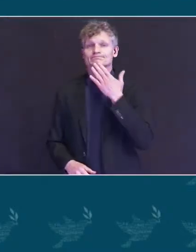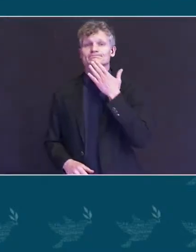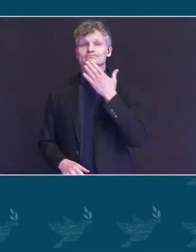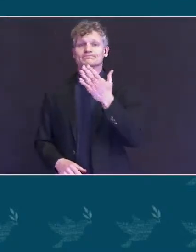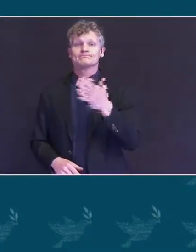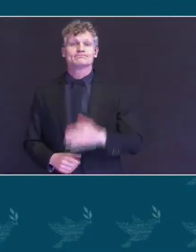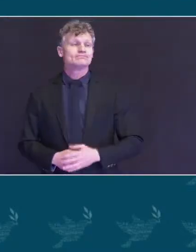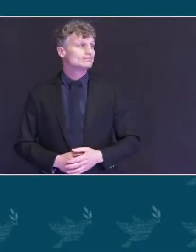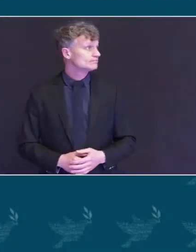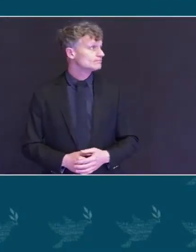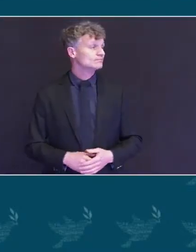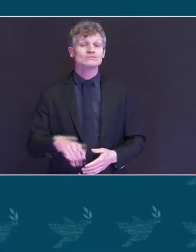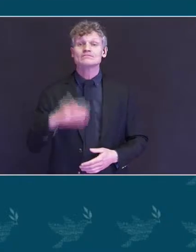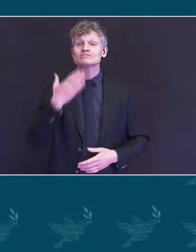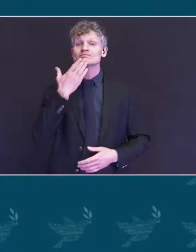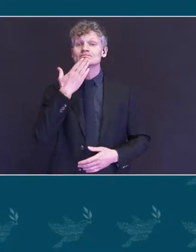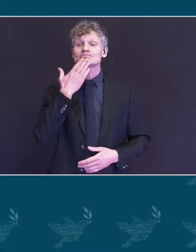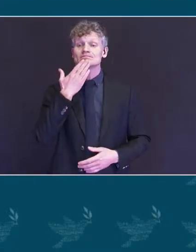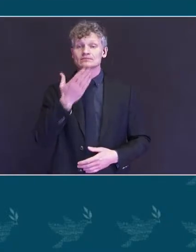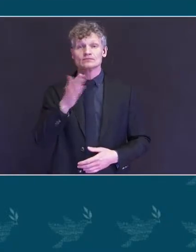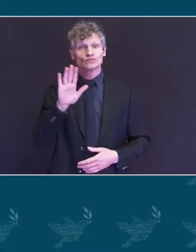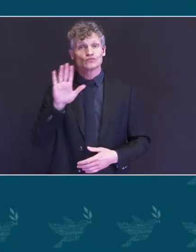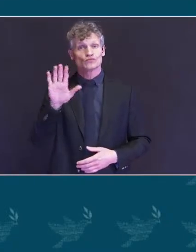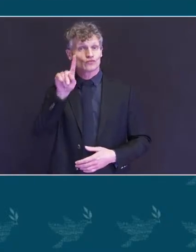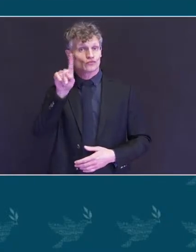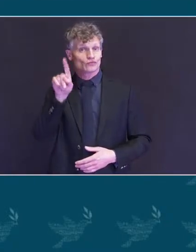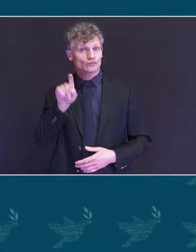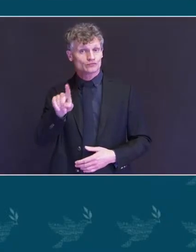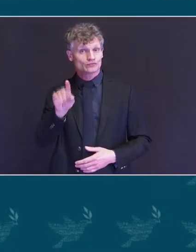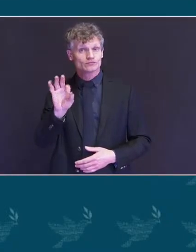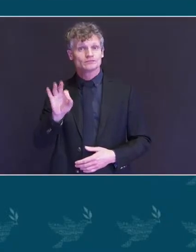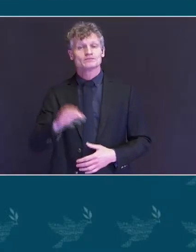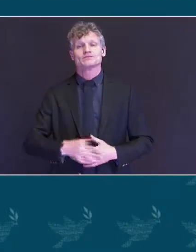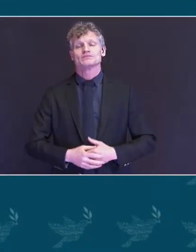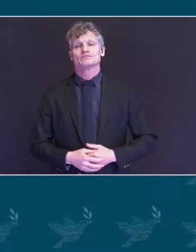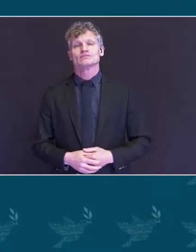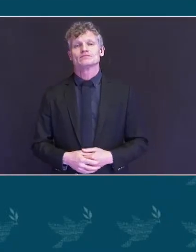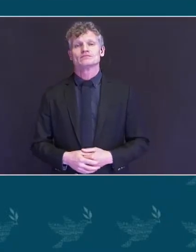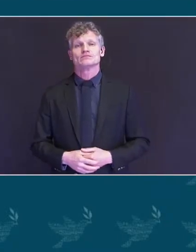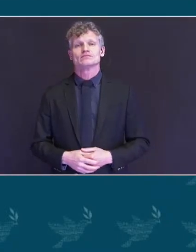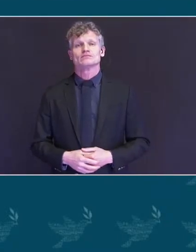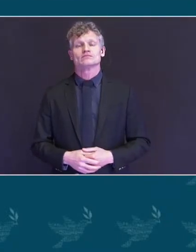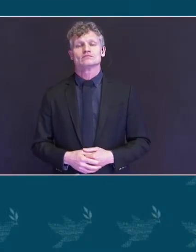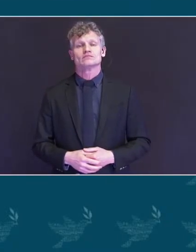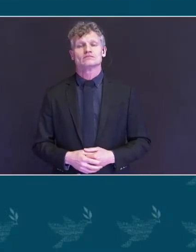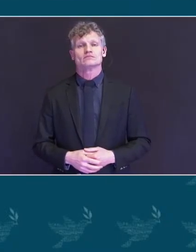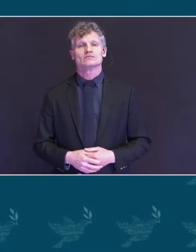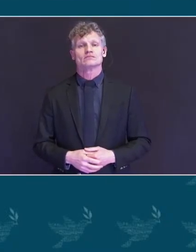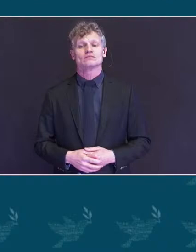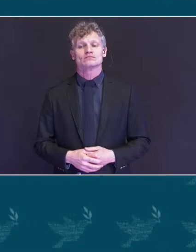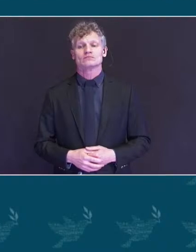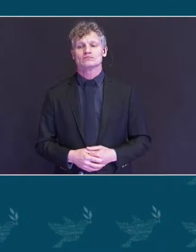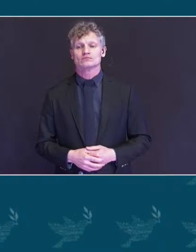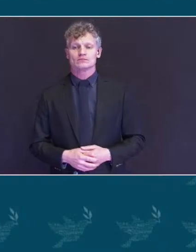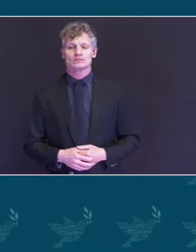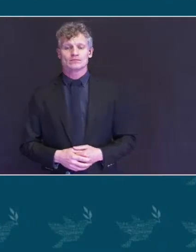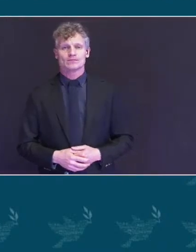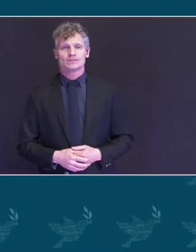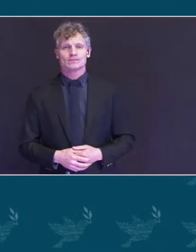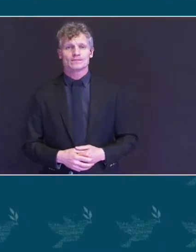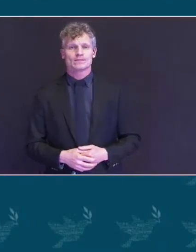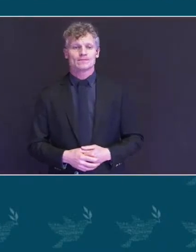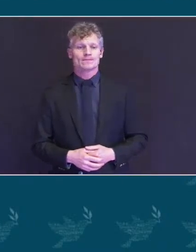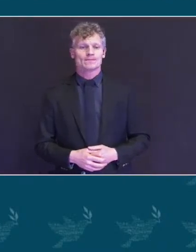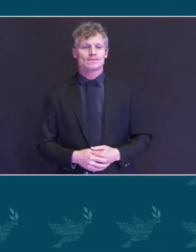Merci beaucoup pour votre question. Thank you for the question. Well, as far as I'm concerned, I would